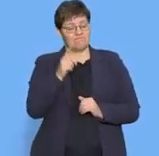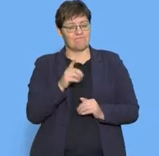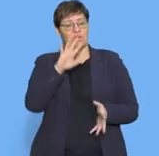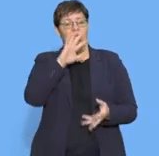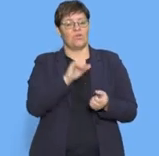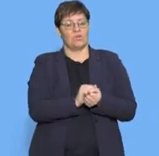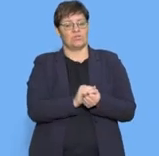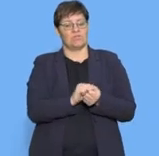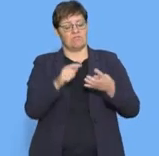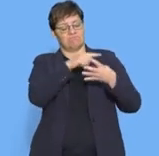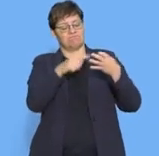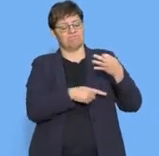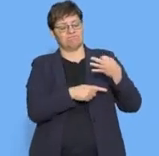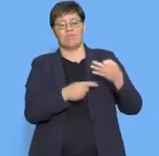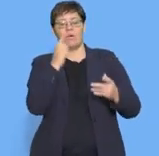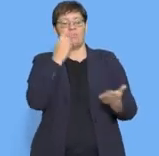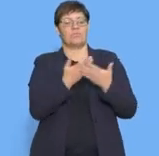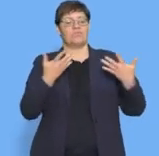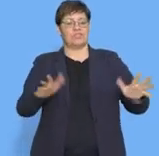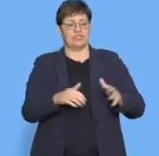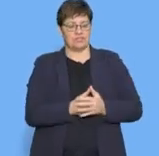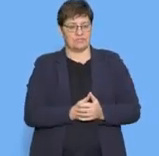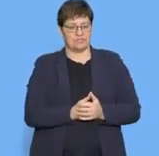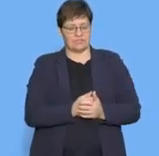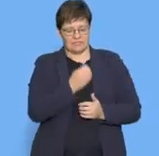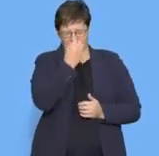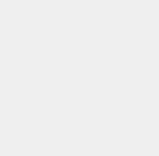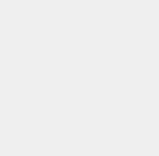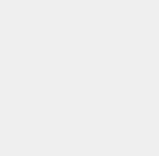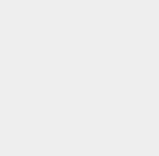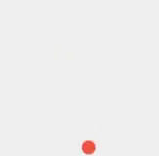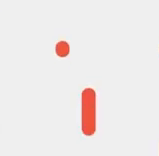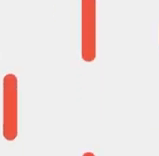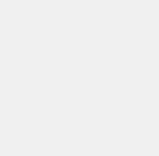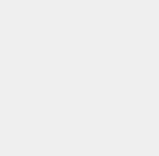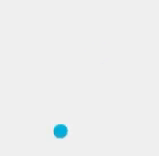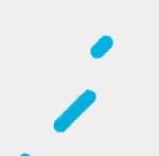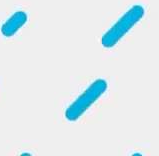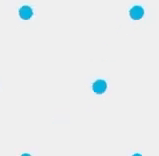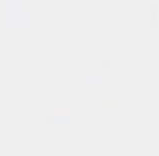And that concludes all three proofs now.